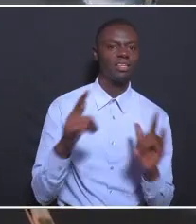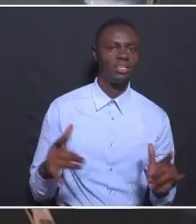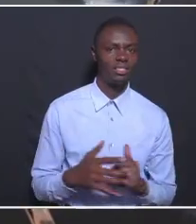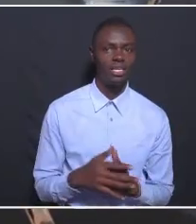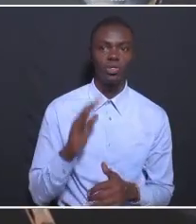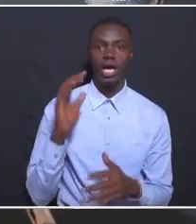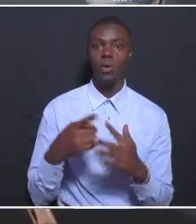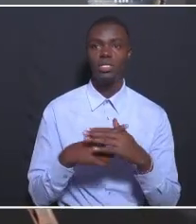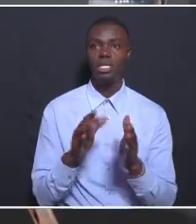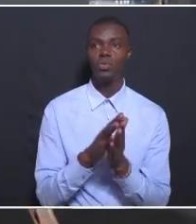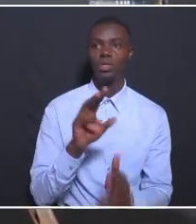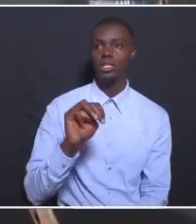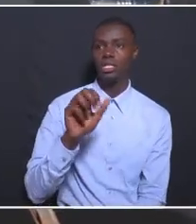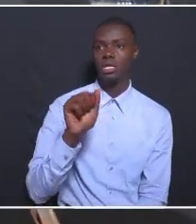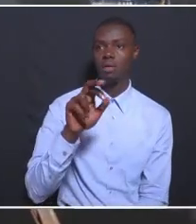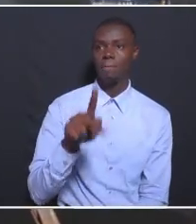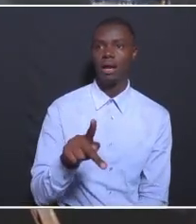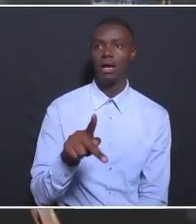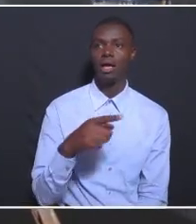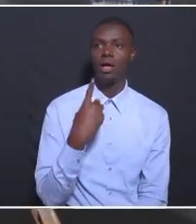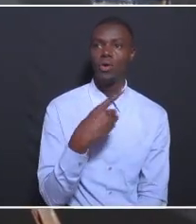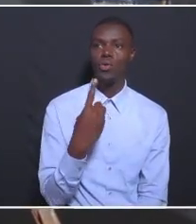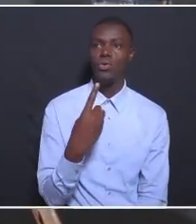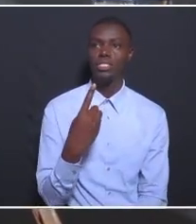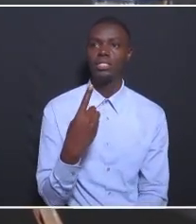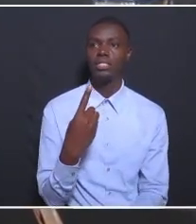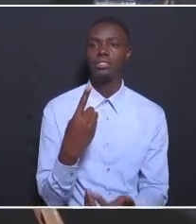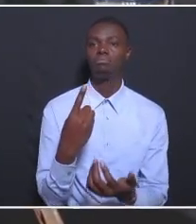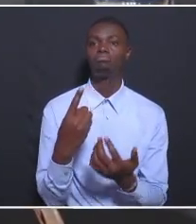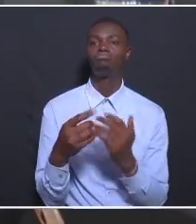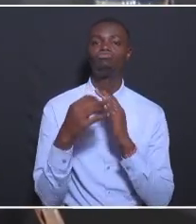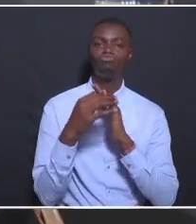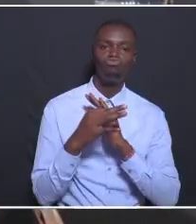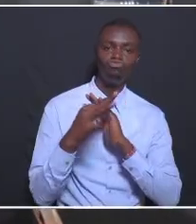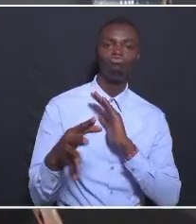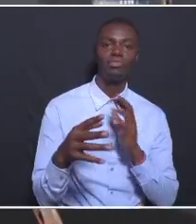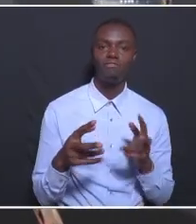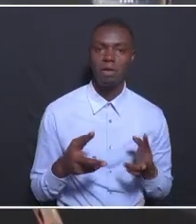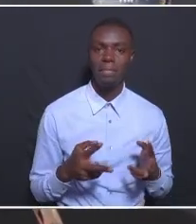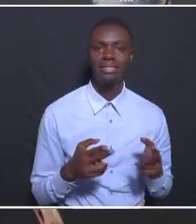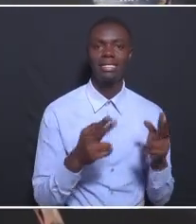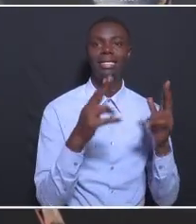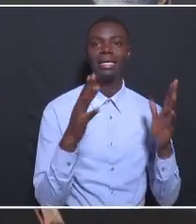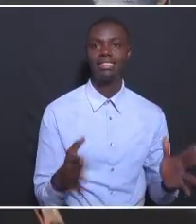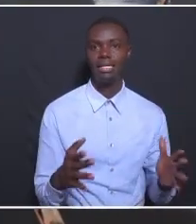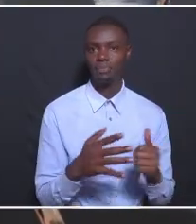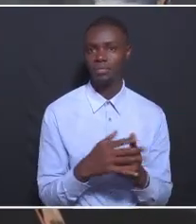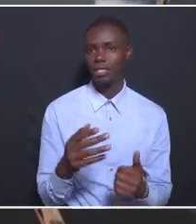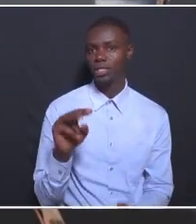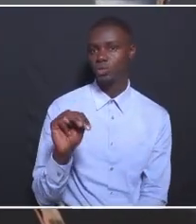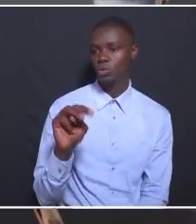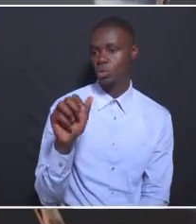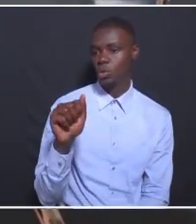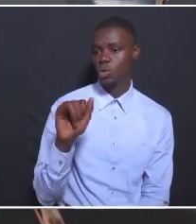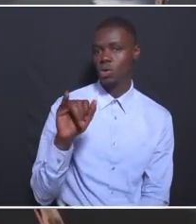start off with Mark Miner, who is a legendary editor. So Mike, please just